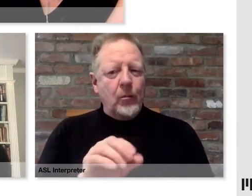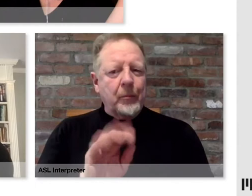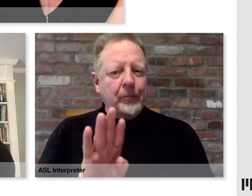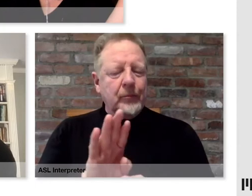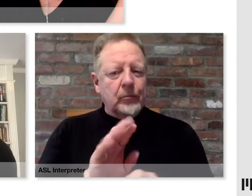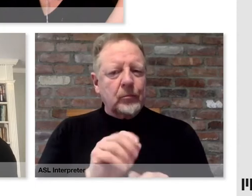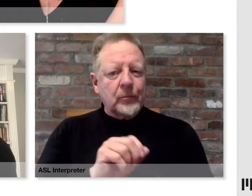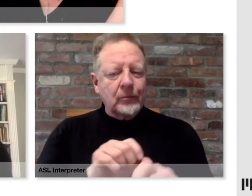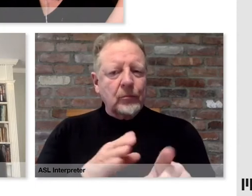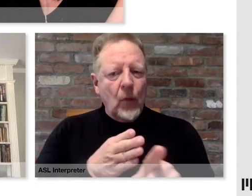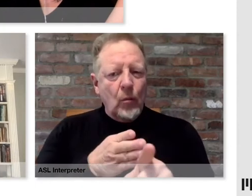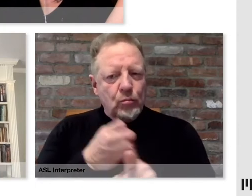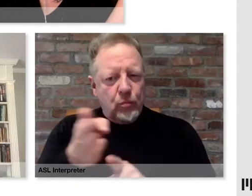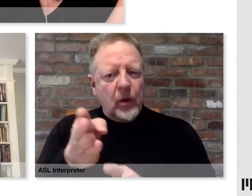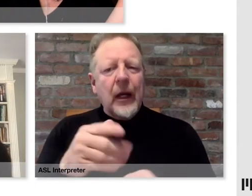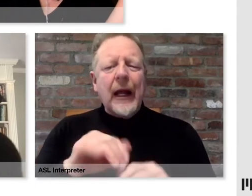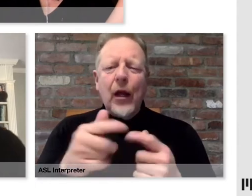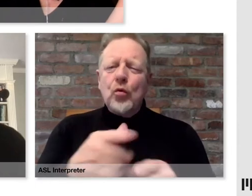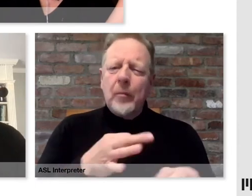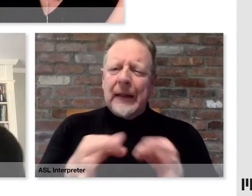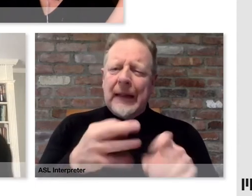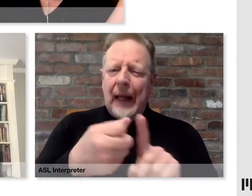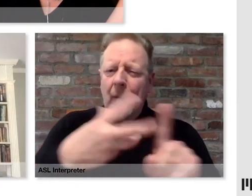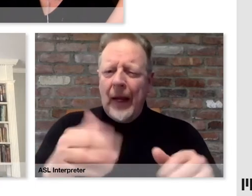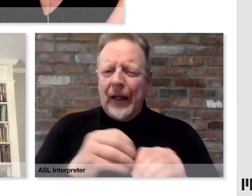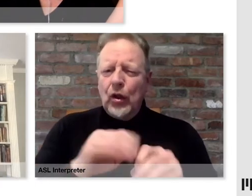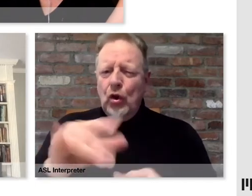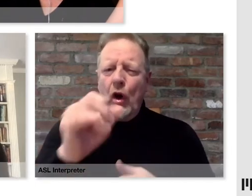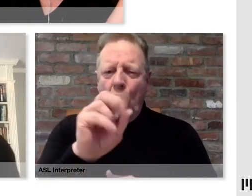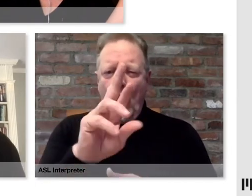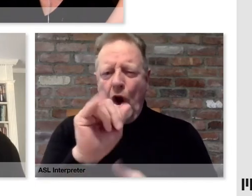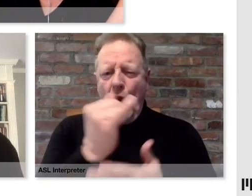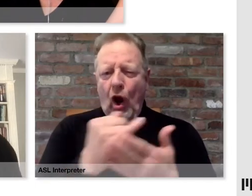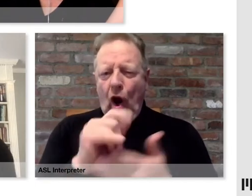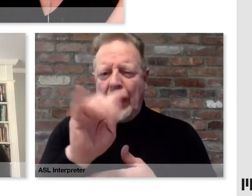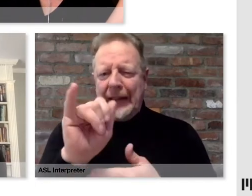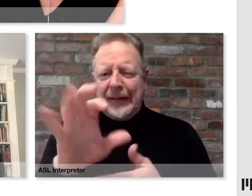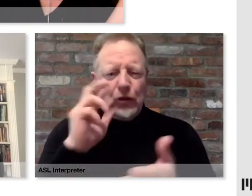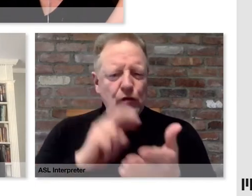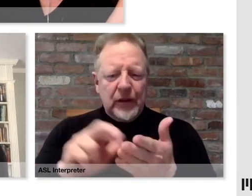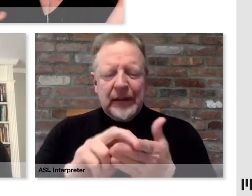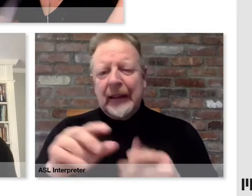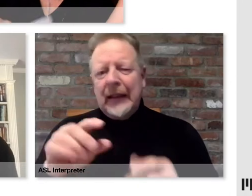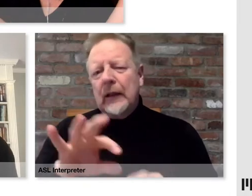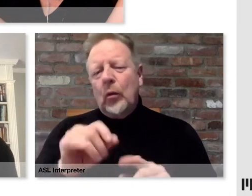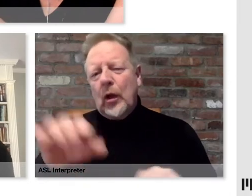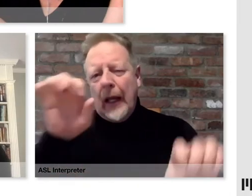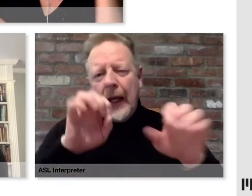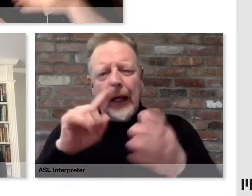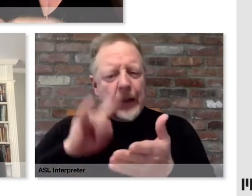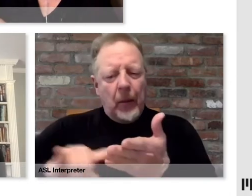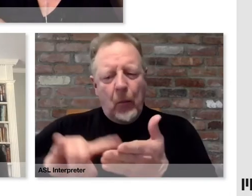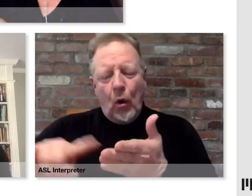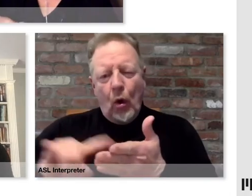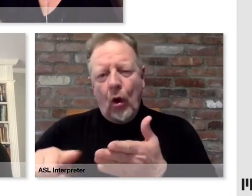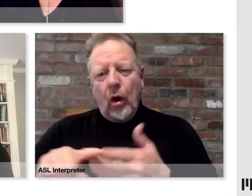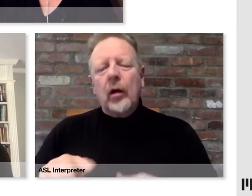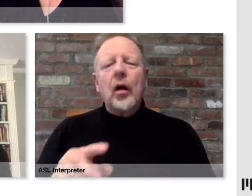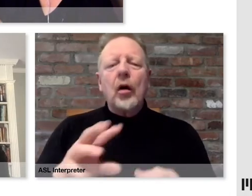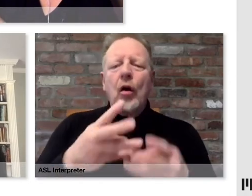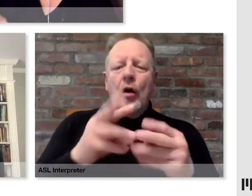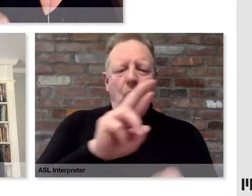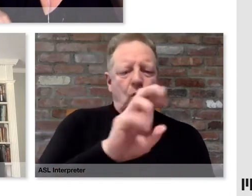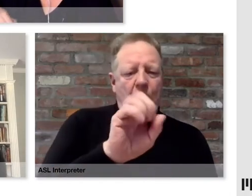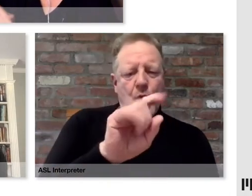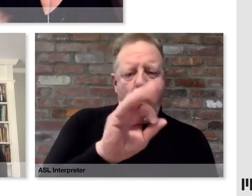helped enrich your artistic research, especially in exploring your subject matters that are often quite abstract, resolution and data,